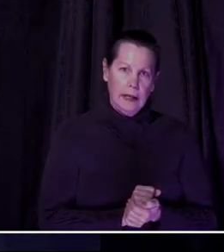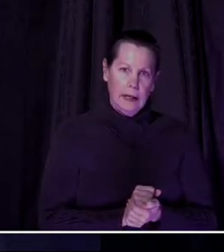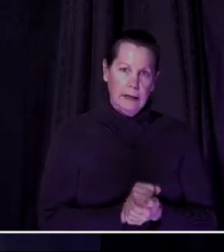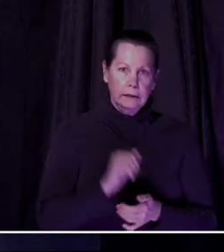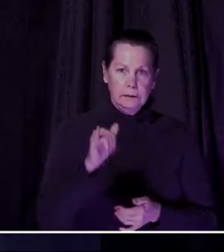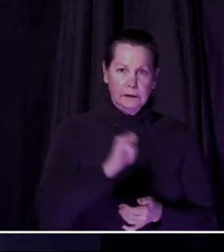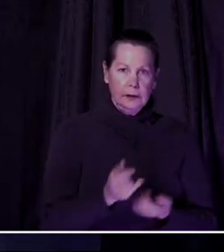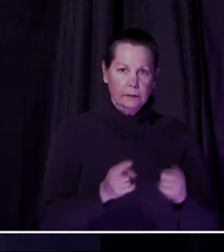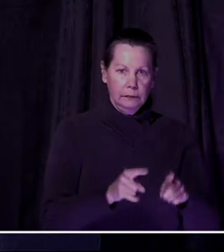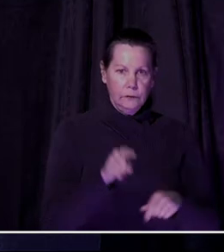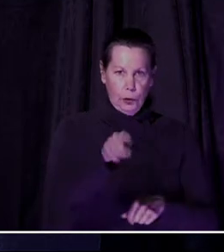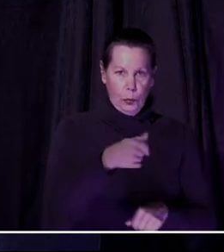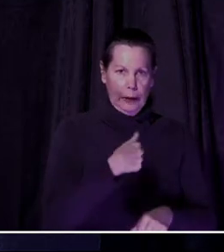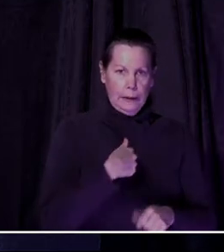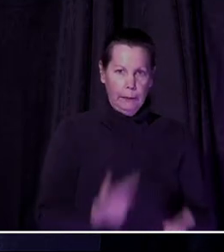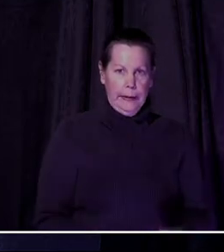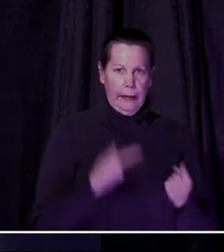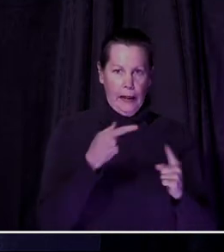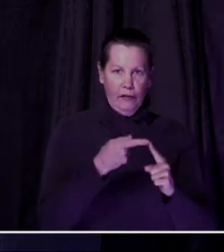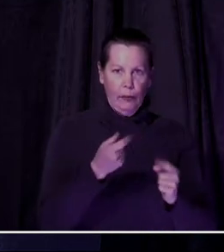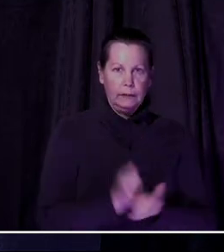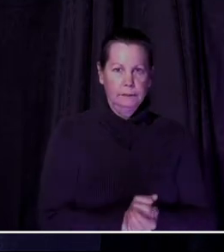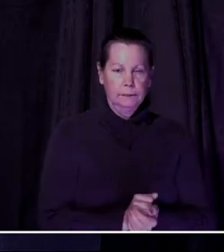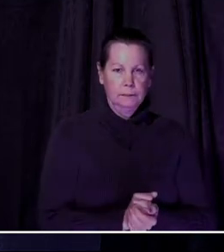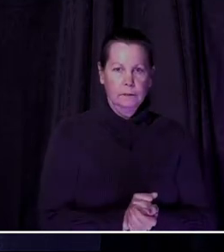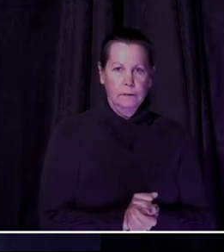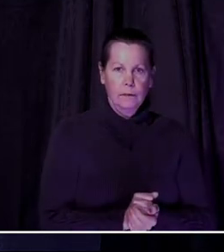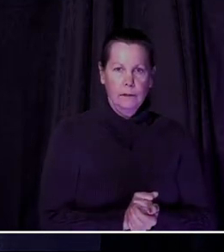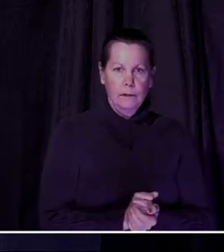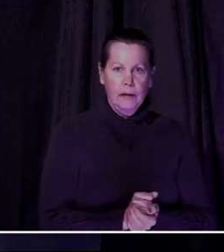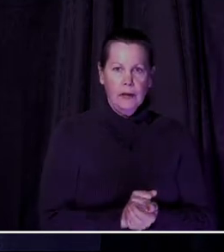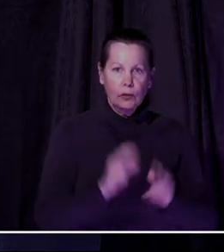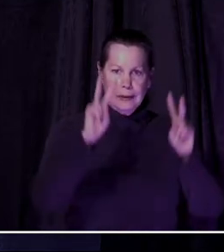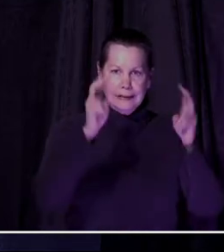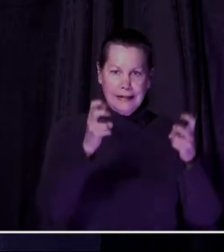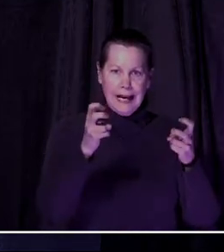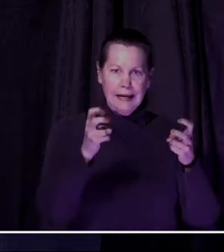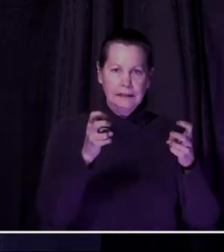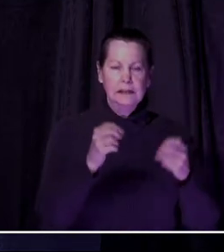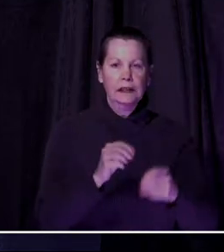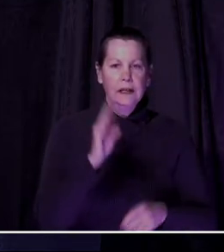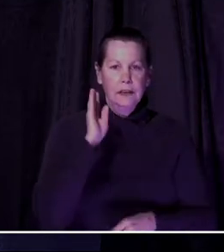you, Lifepoint. And so what I wanted to title this, I titled it